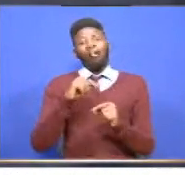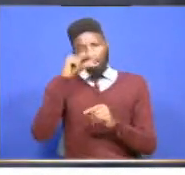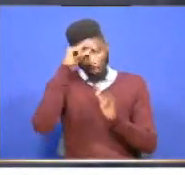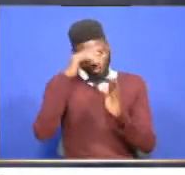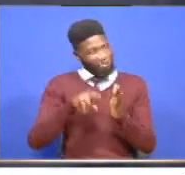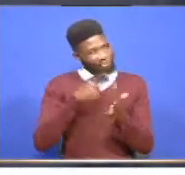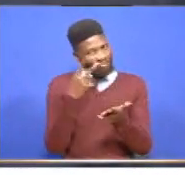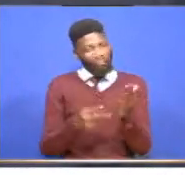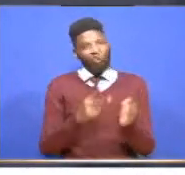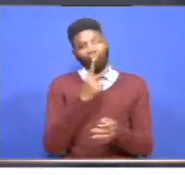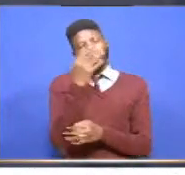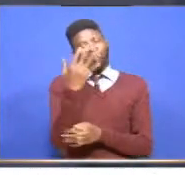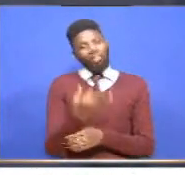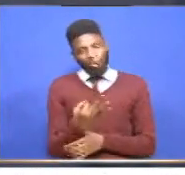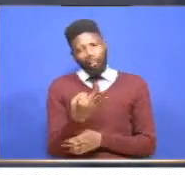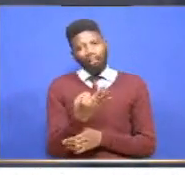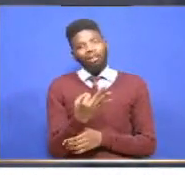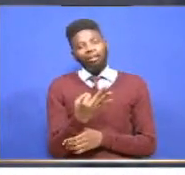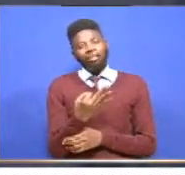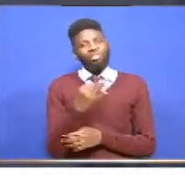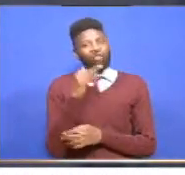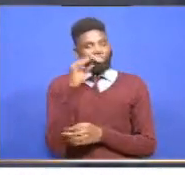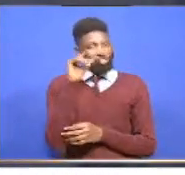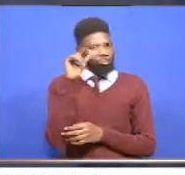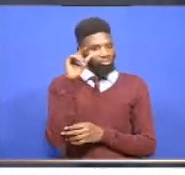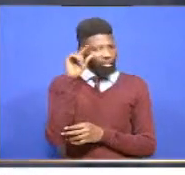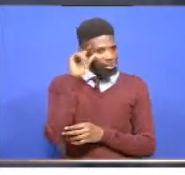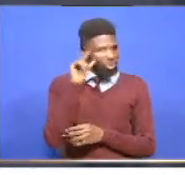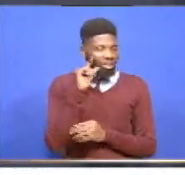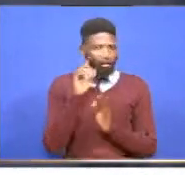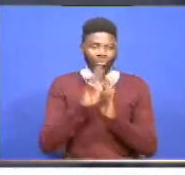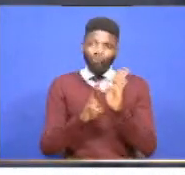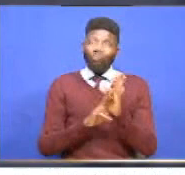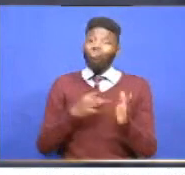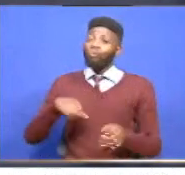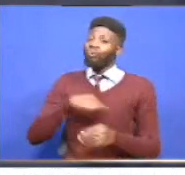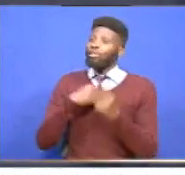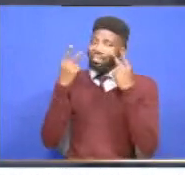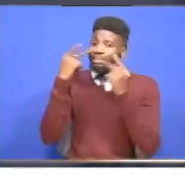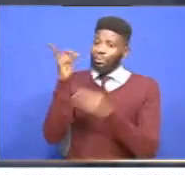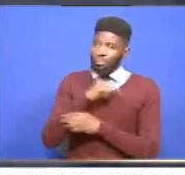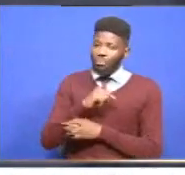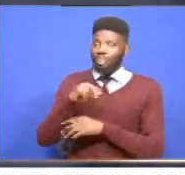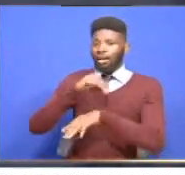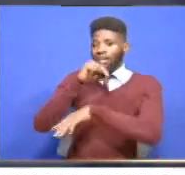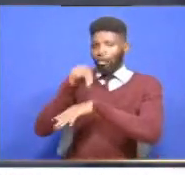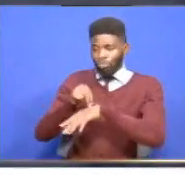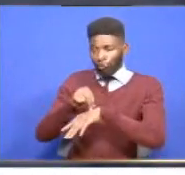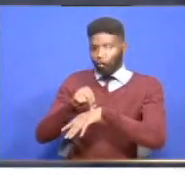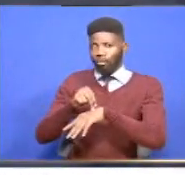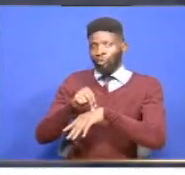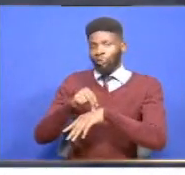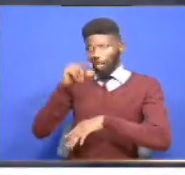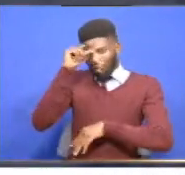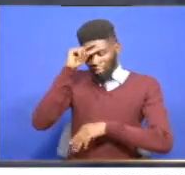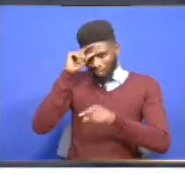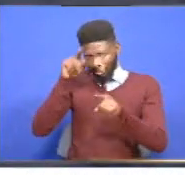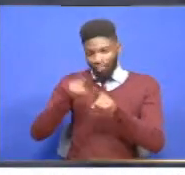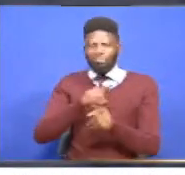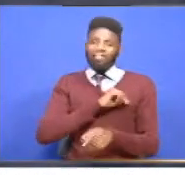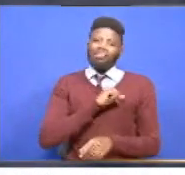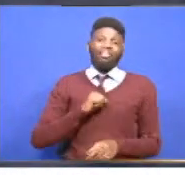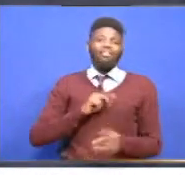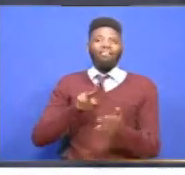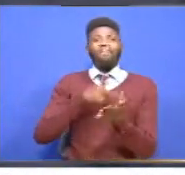have seen the National Assembly and the Senate failing to do the same. The motions have been, you know, the bills have